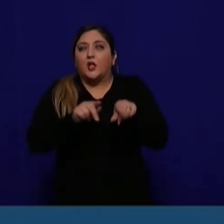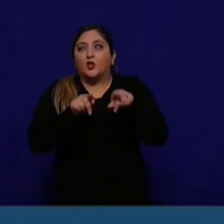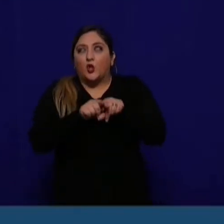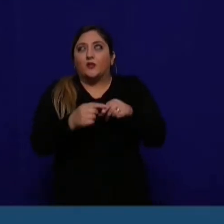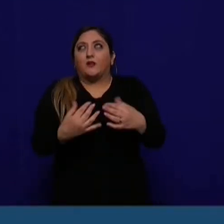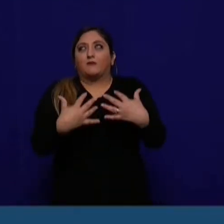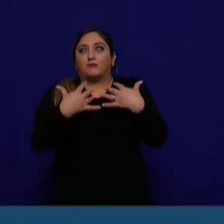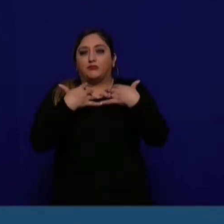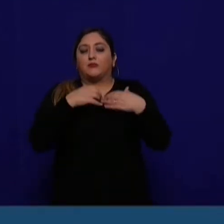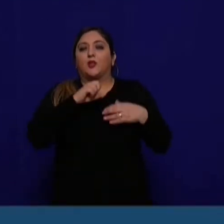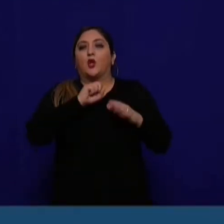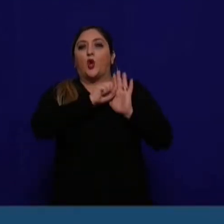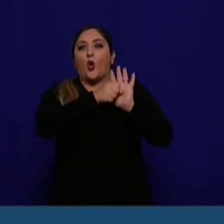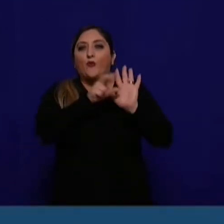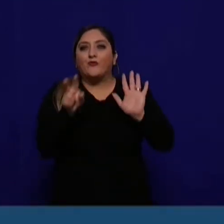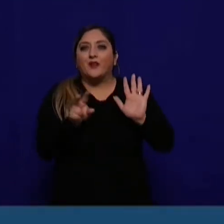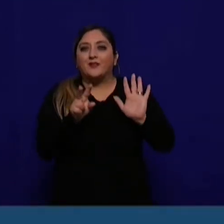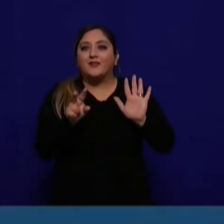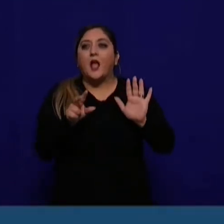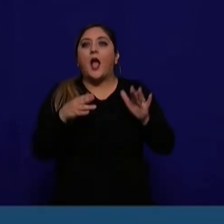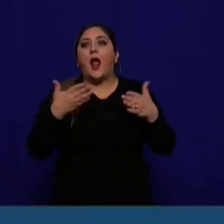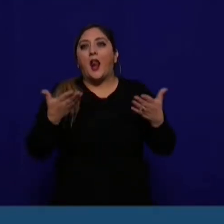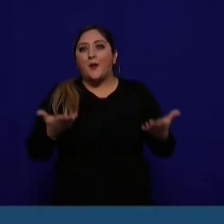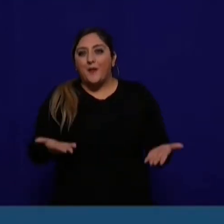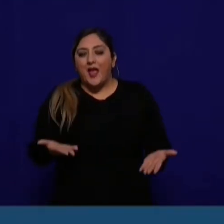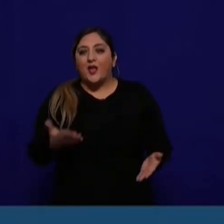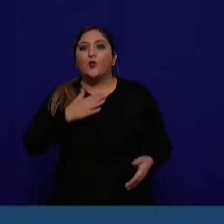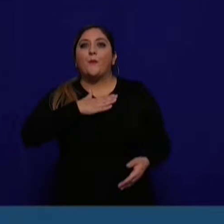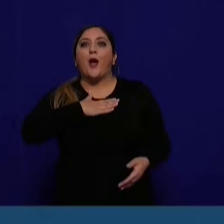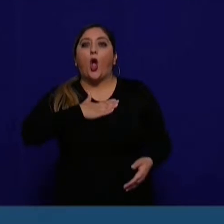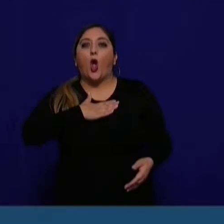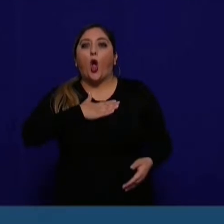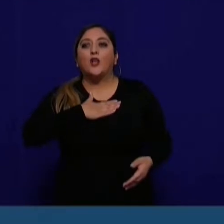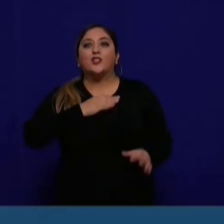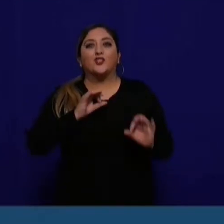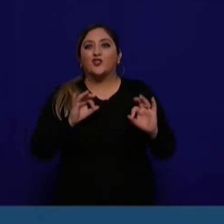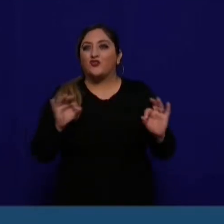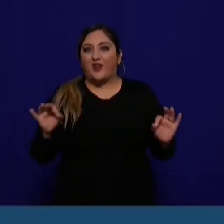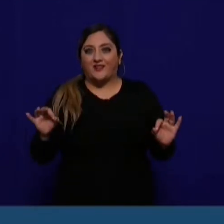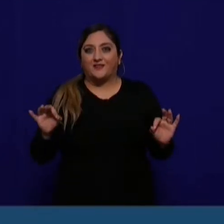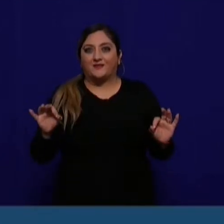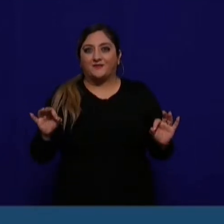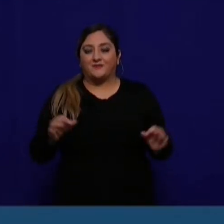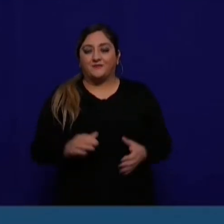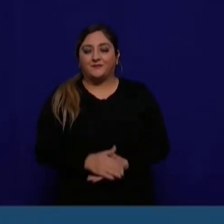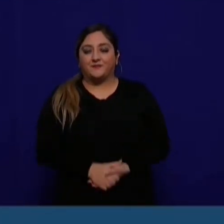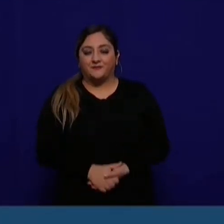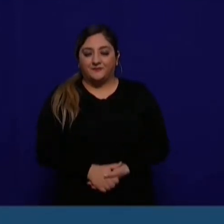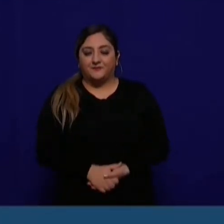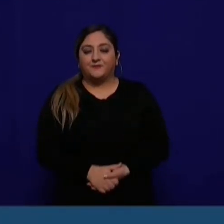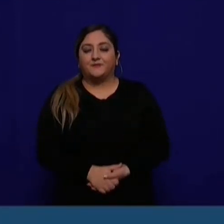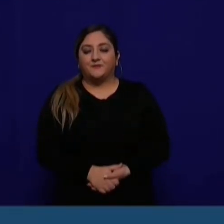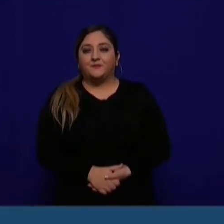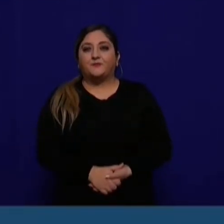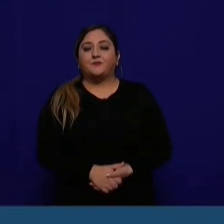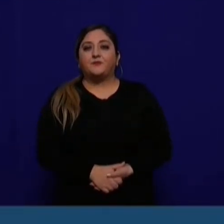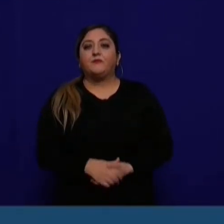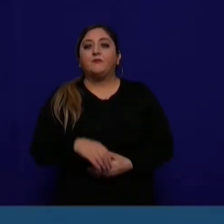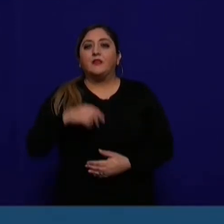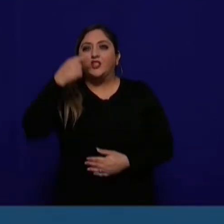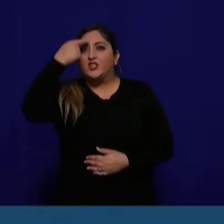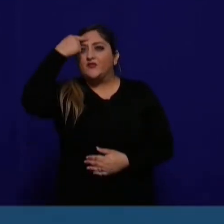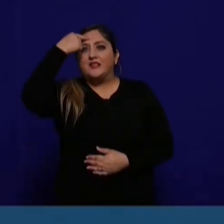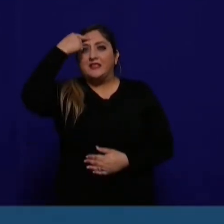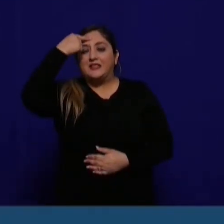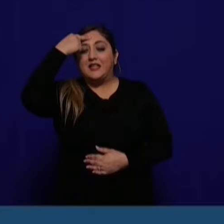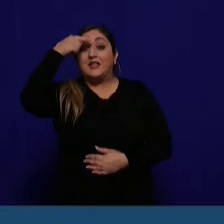wara li ħadu l-vaccine, dawn l-impatt ħajkun minimu ħafna li dawn ma jkunlhomx l-ebda sintomi. Allura jekk tħarsu lejn dan kollu, qegħdin